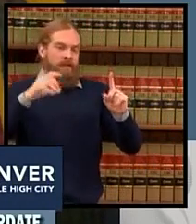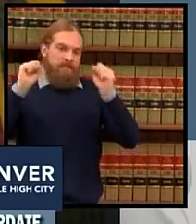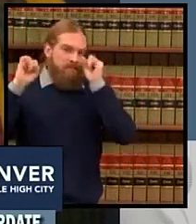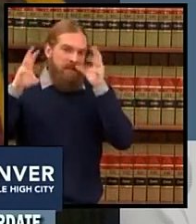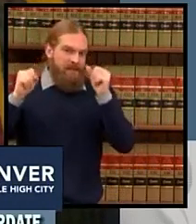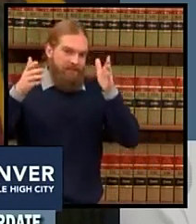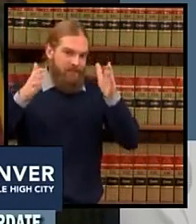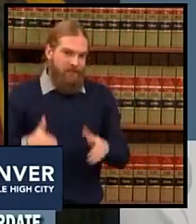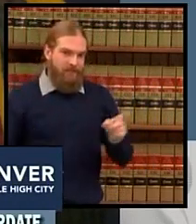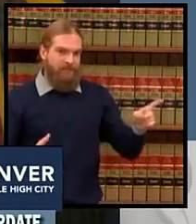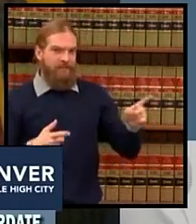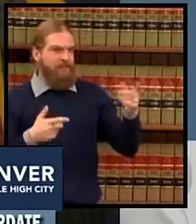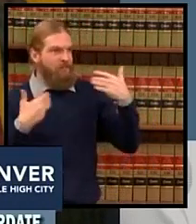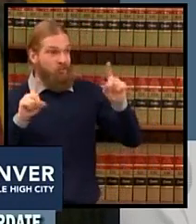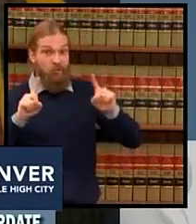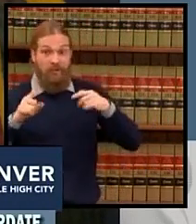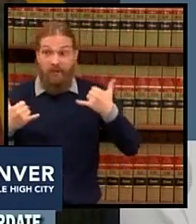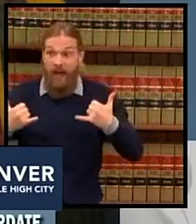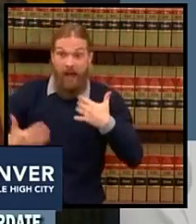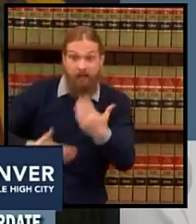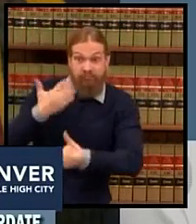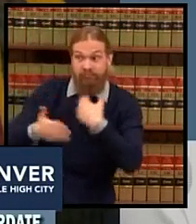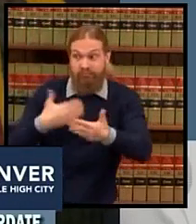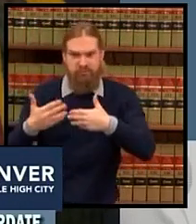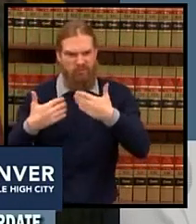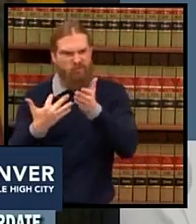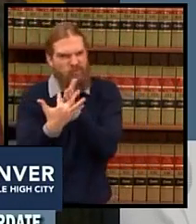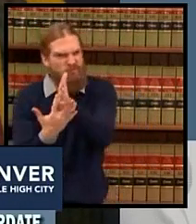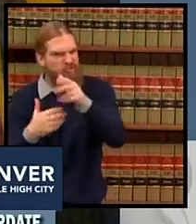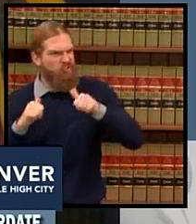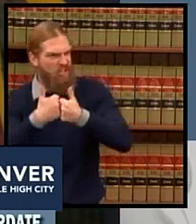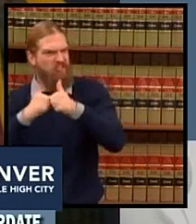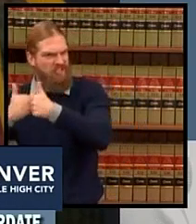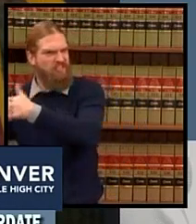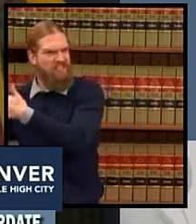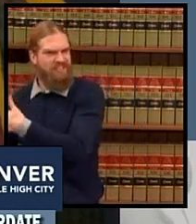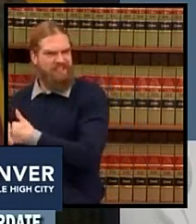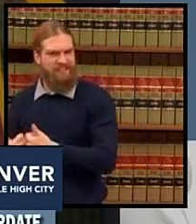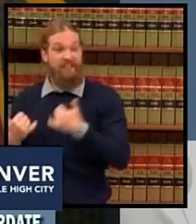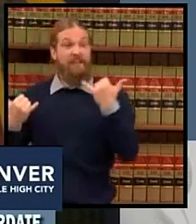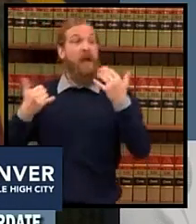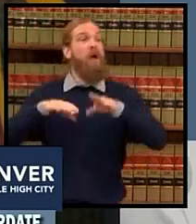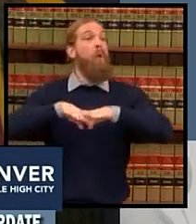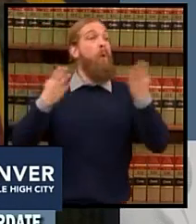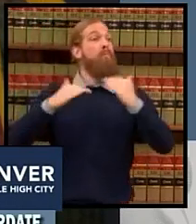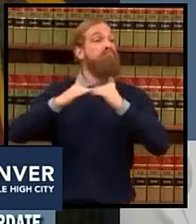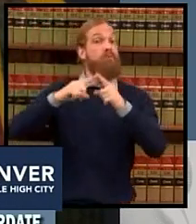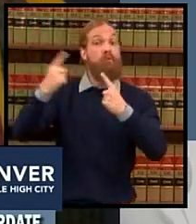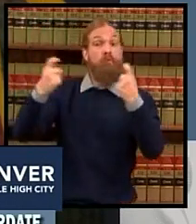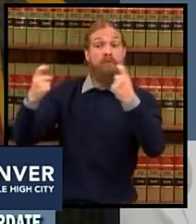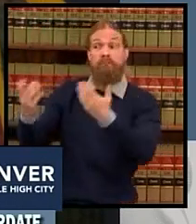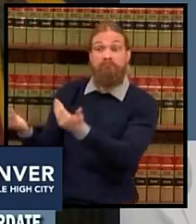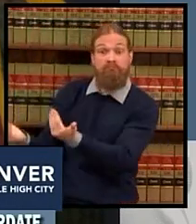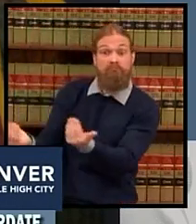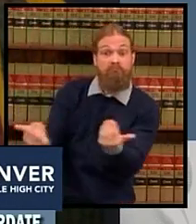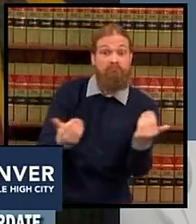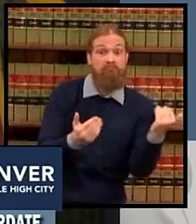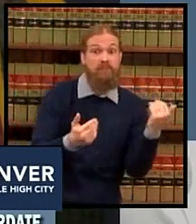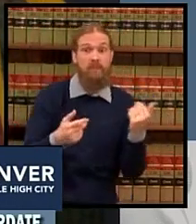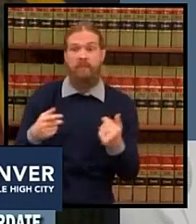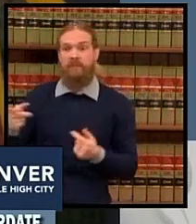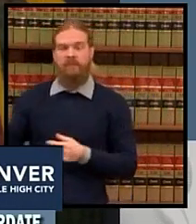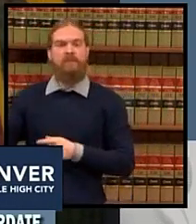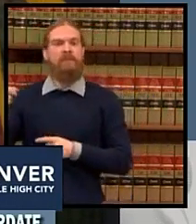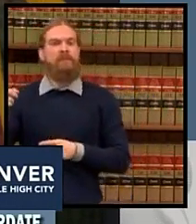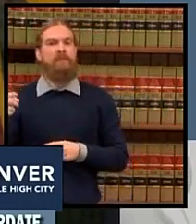this very challenging journey. Teresa, let's go to Q&A. Call on you, those of you who registered with